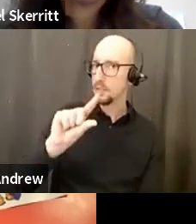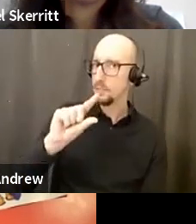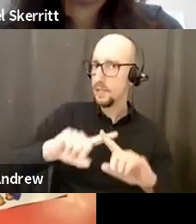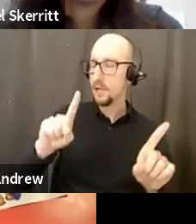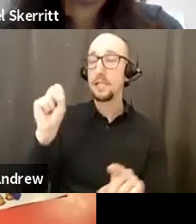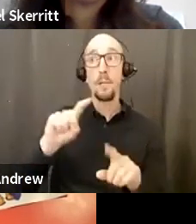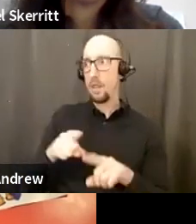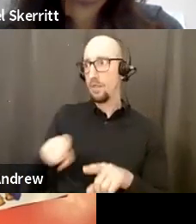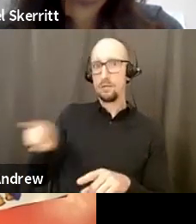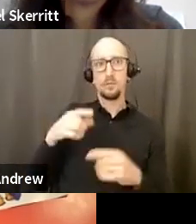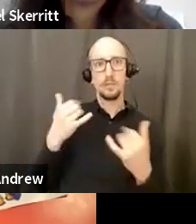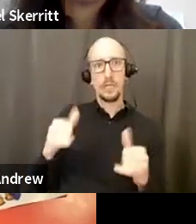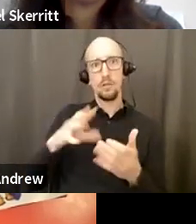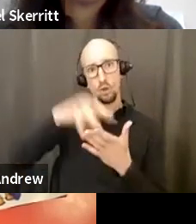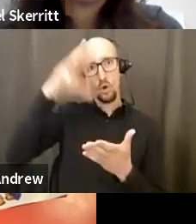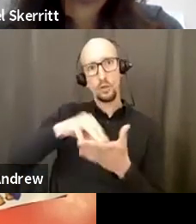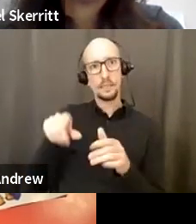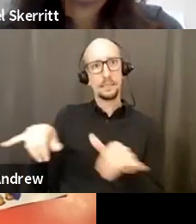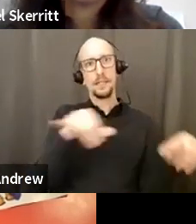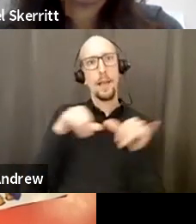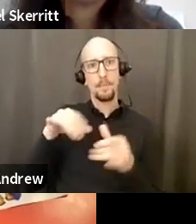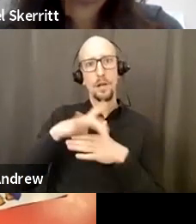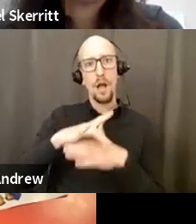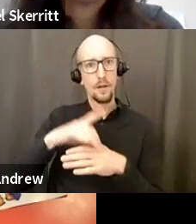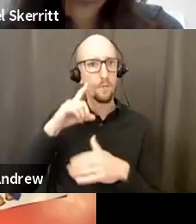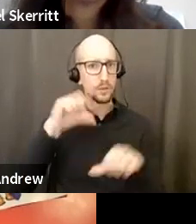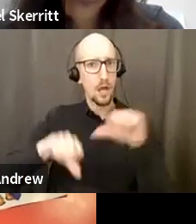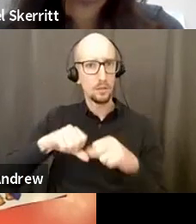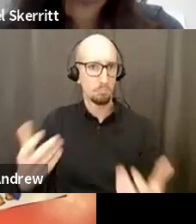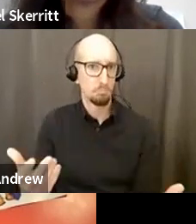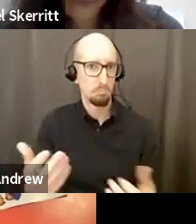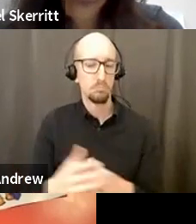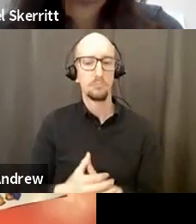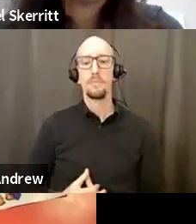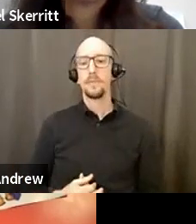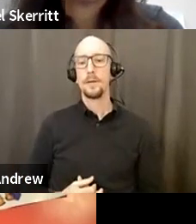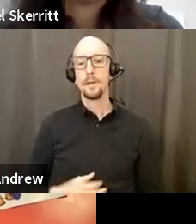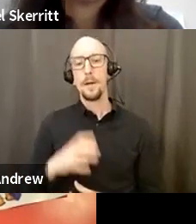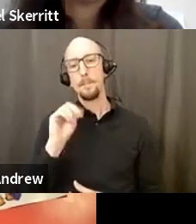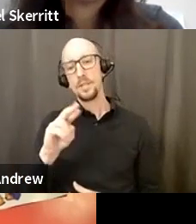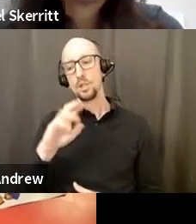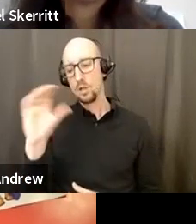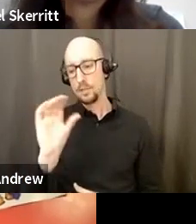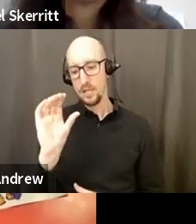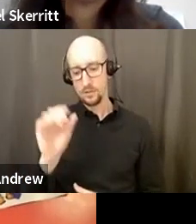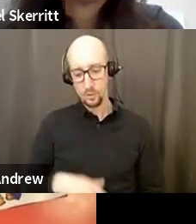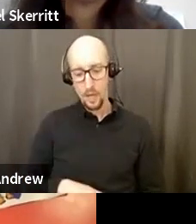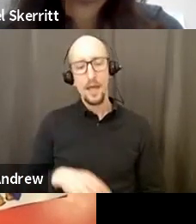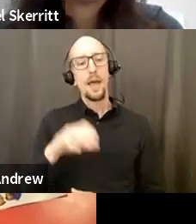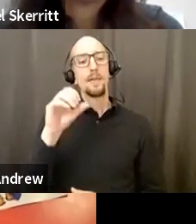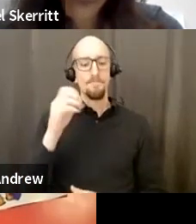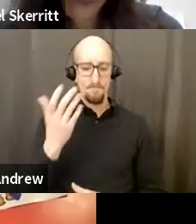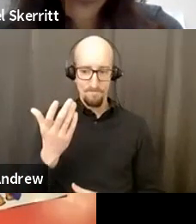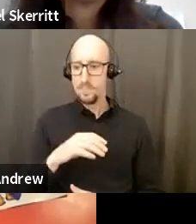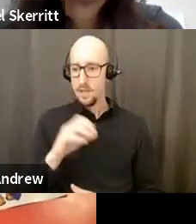still learning the same science content. I think my in the spirit of trying